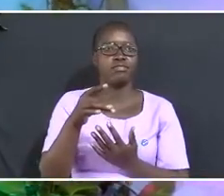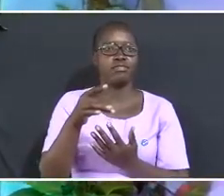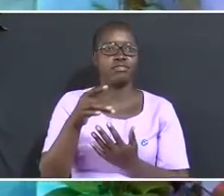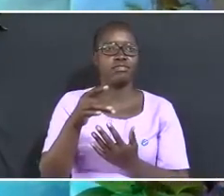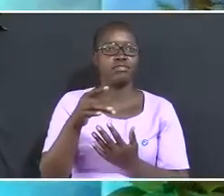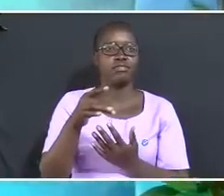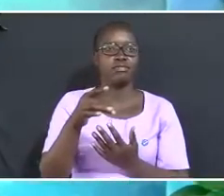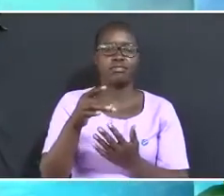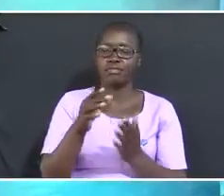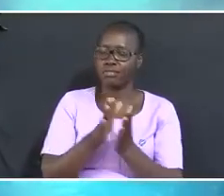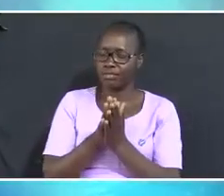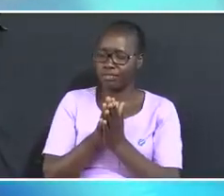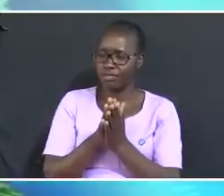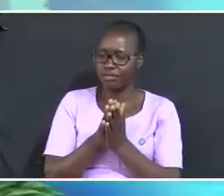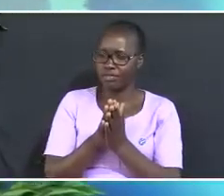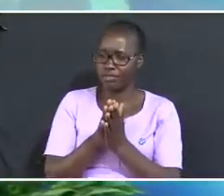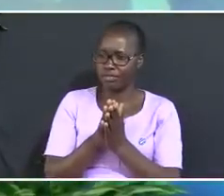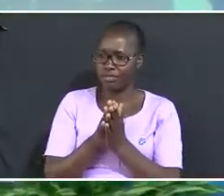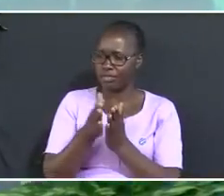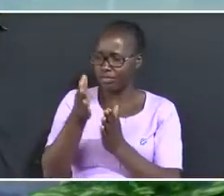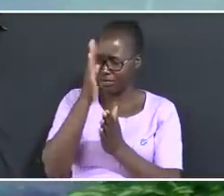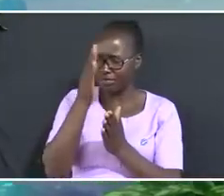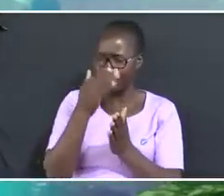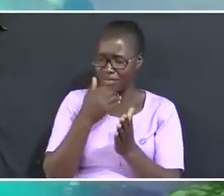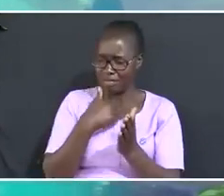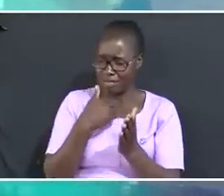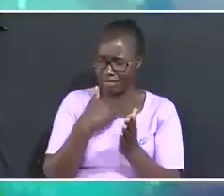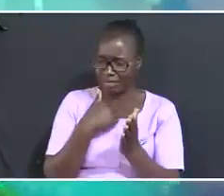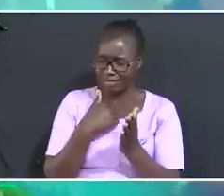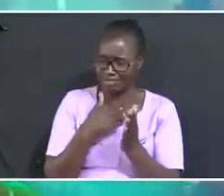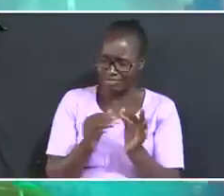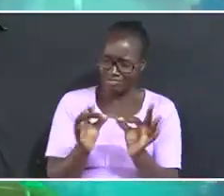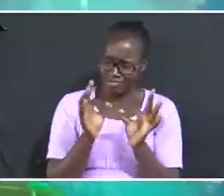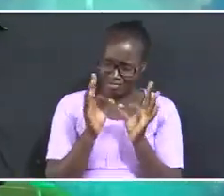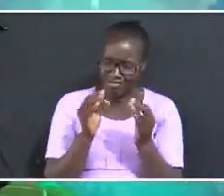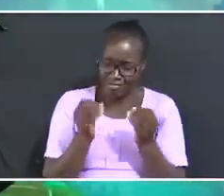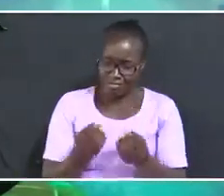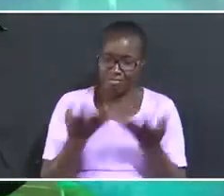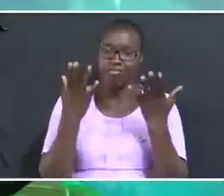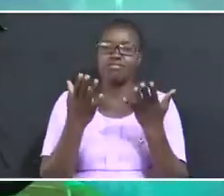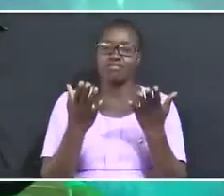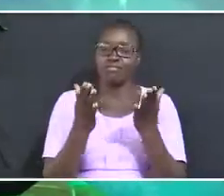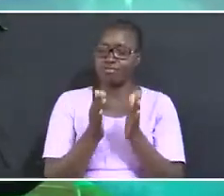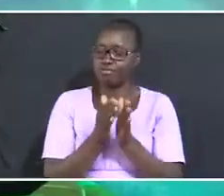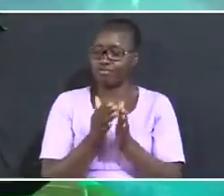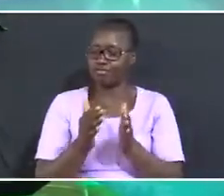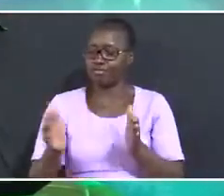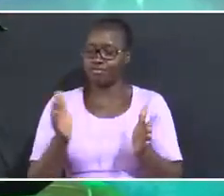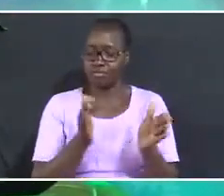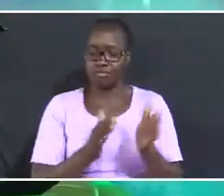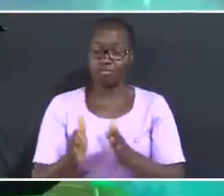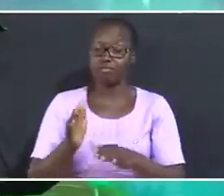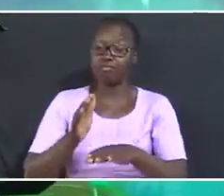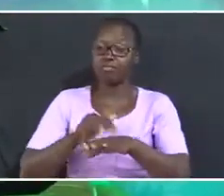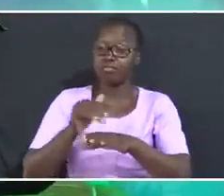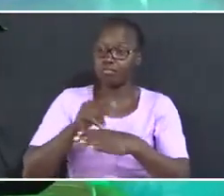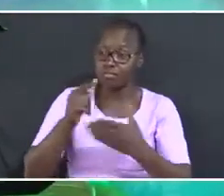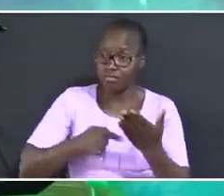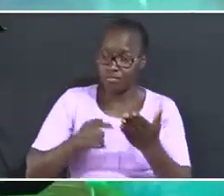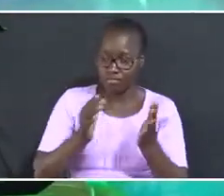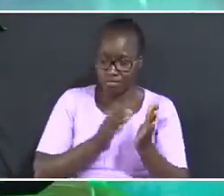had to come up with a very complicated and expensive plan called the plan of